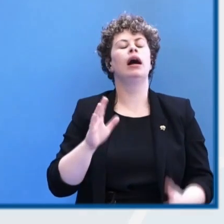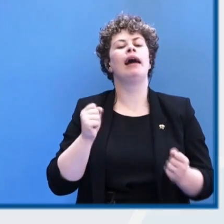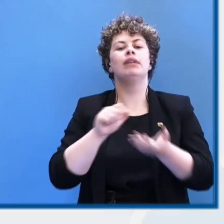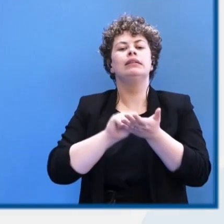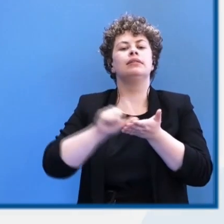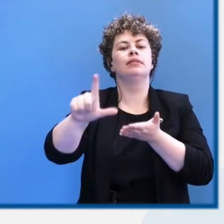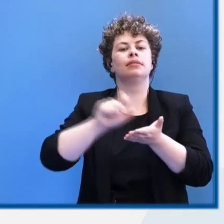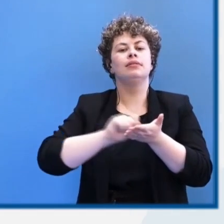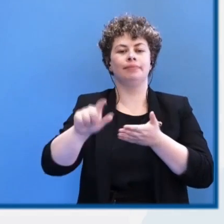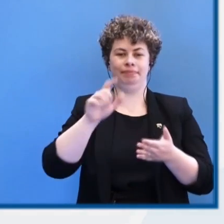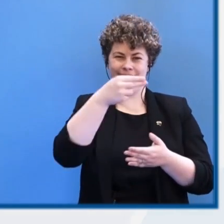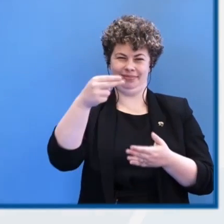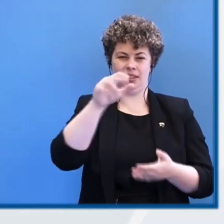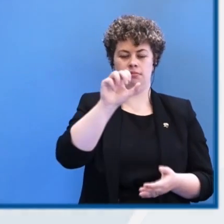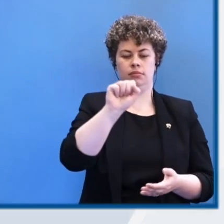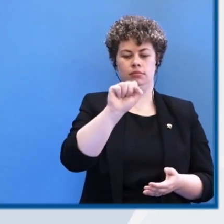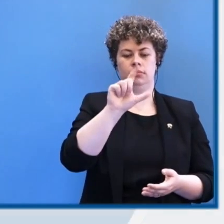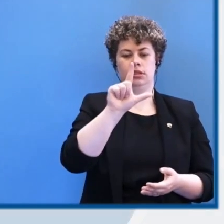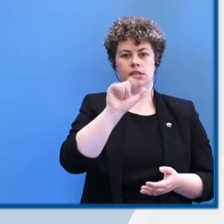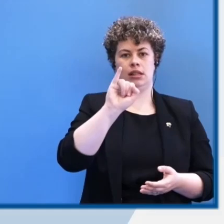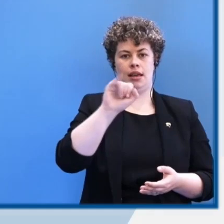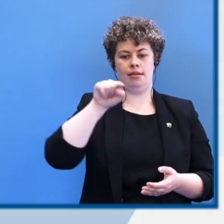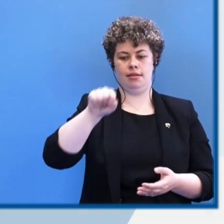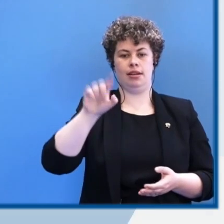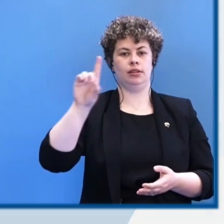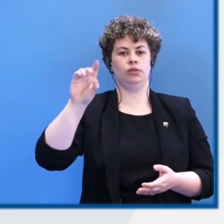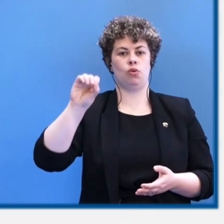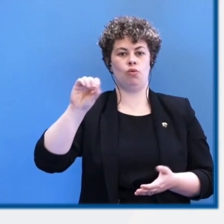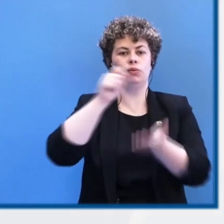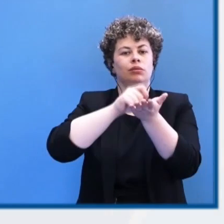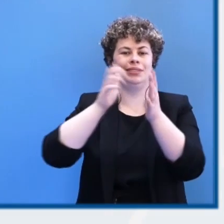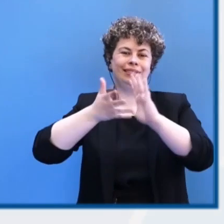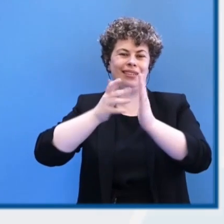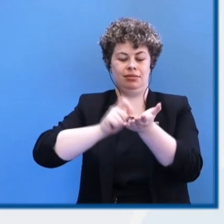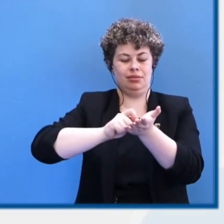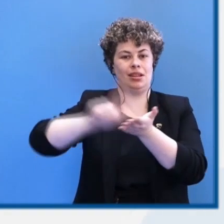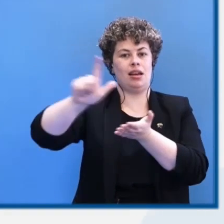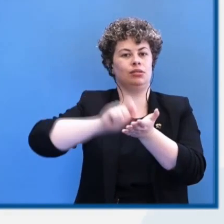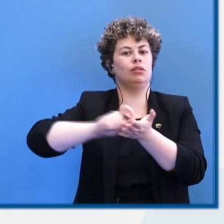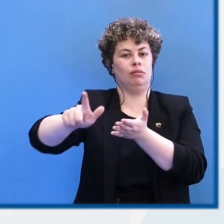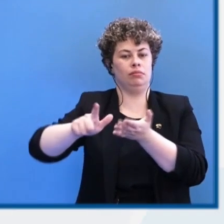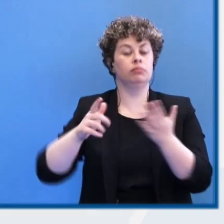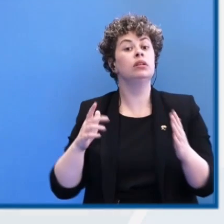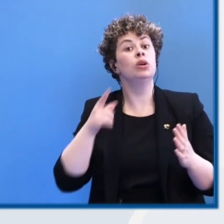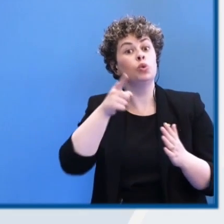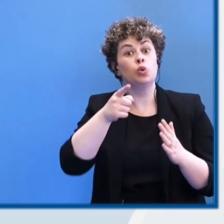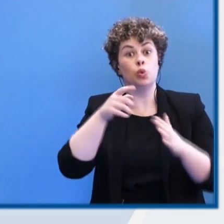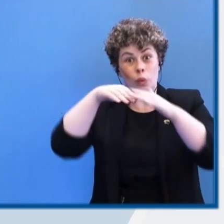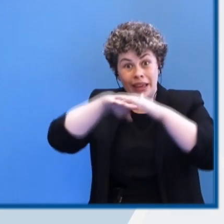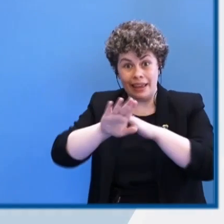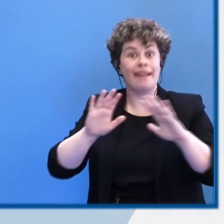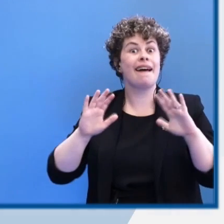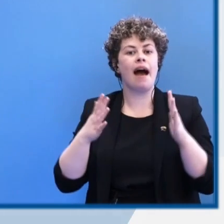is going to be something which you log into using a code, and the code is